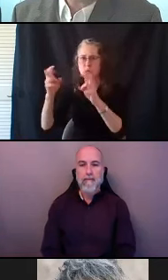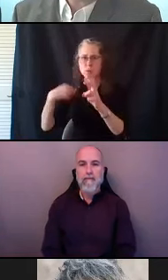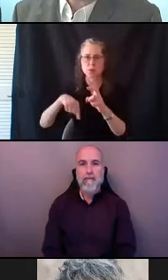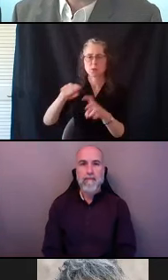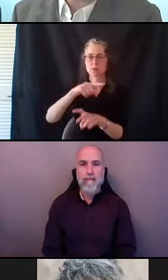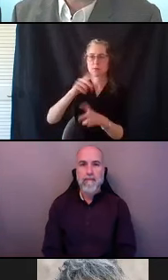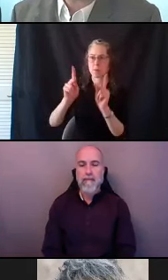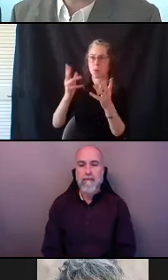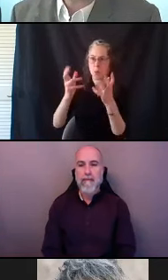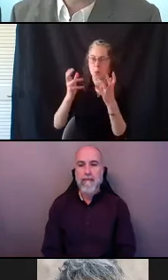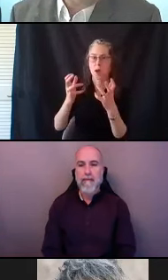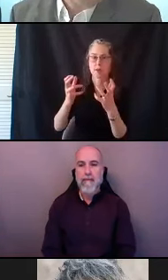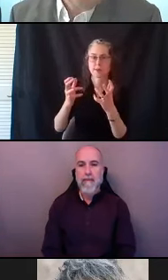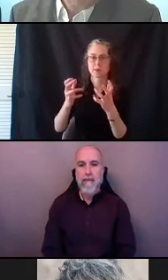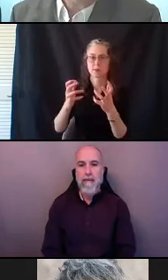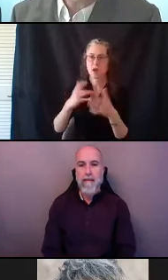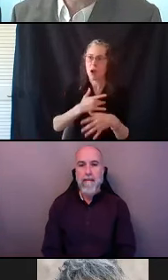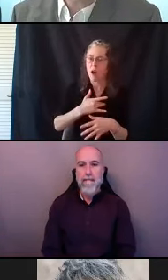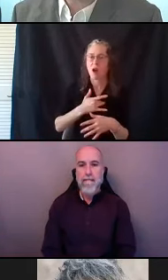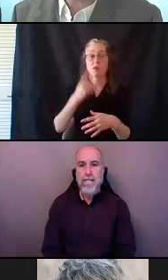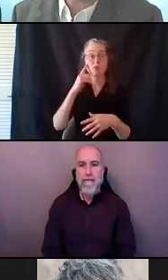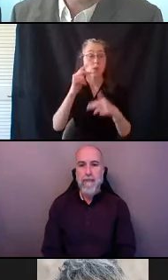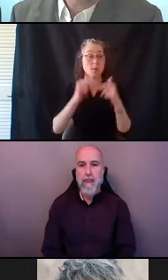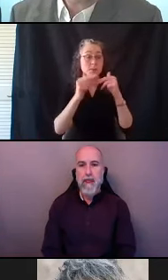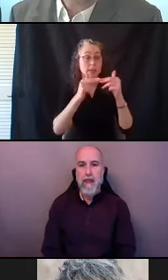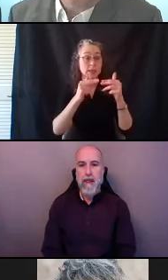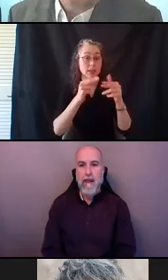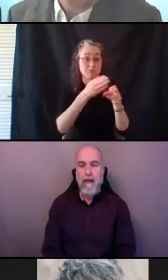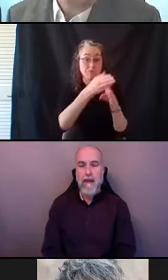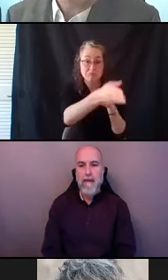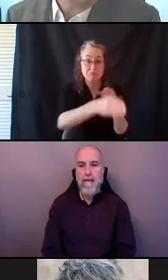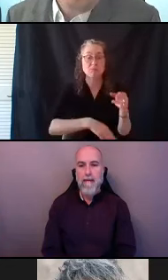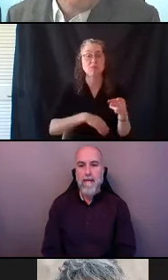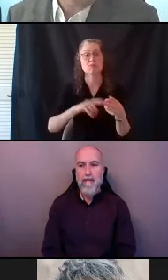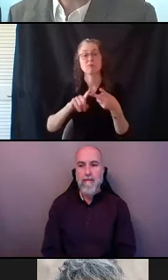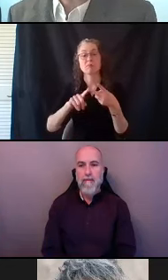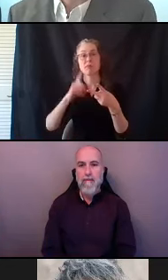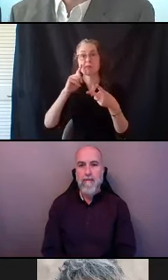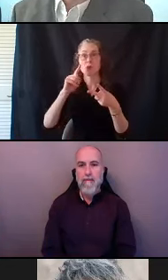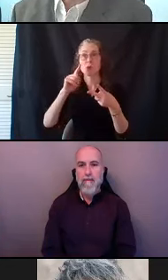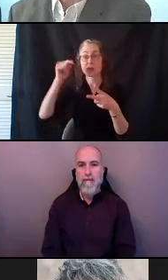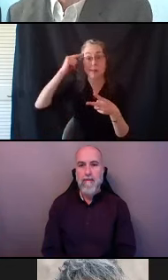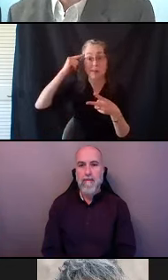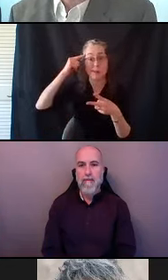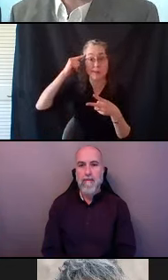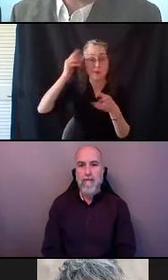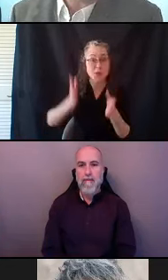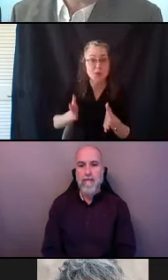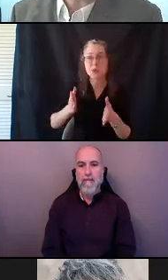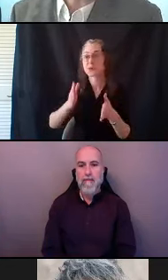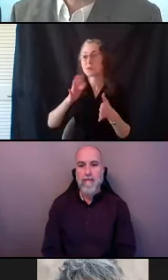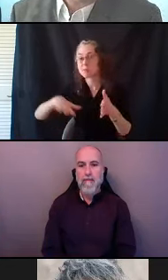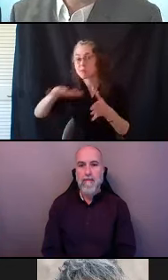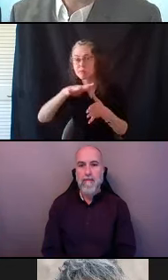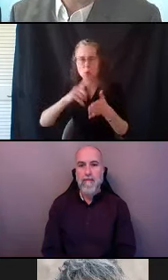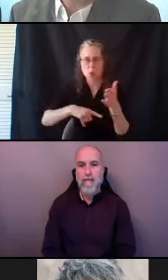with folks in the building industry, in the city governments,